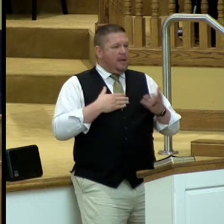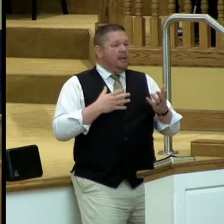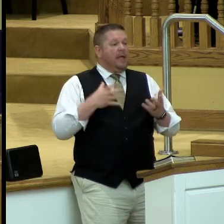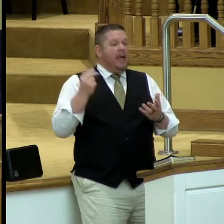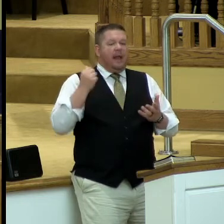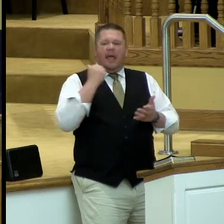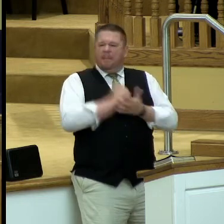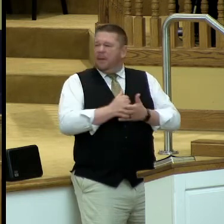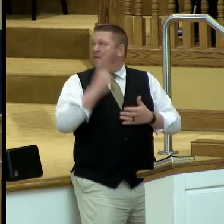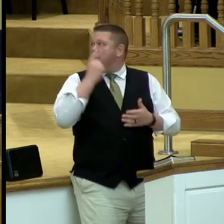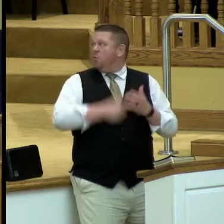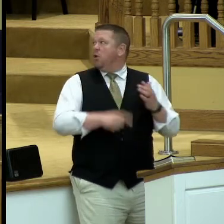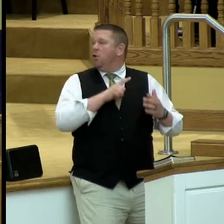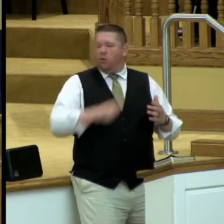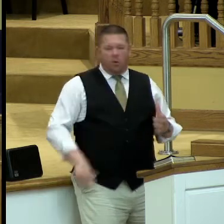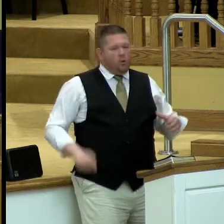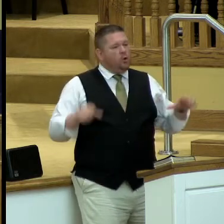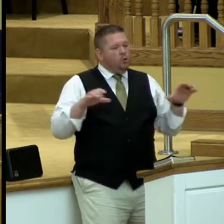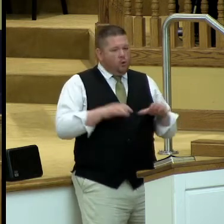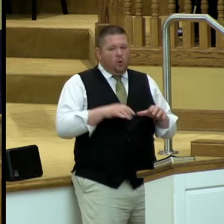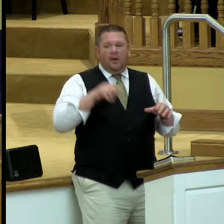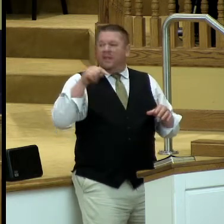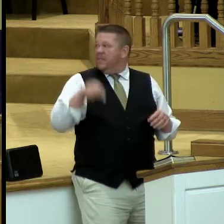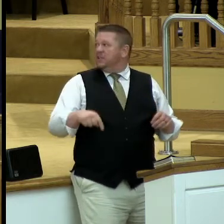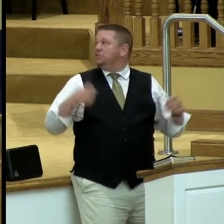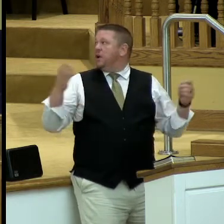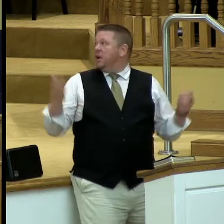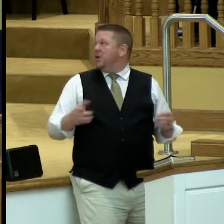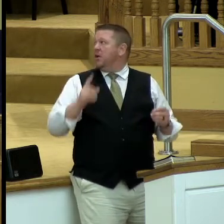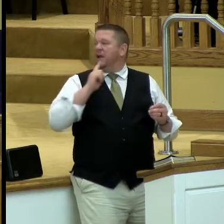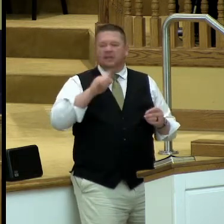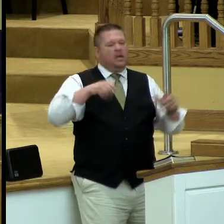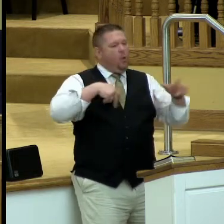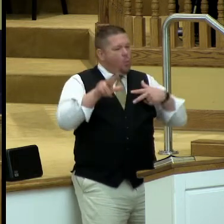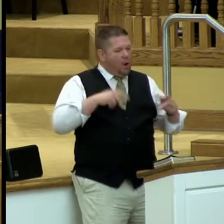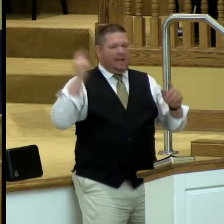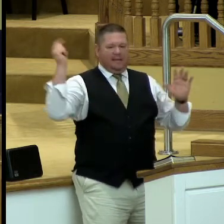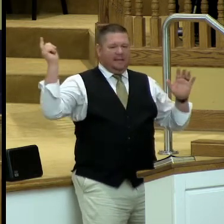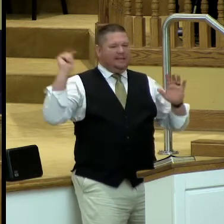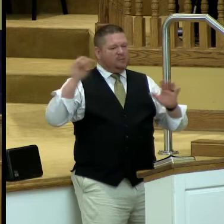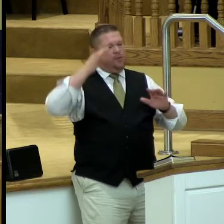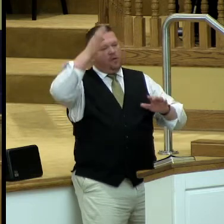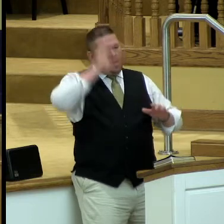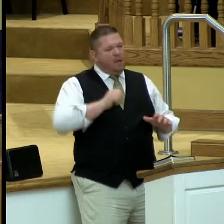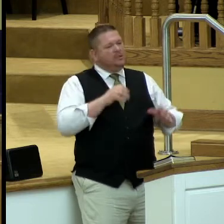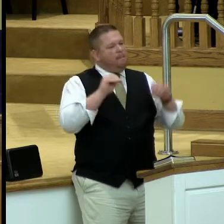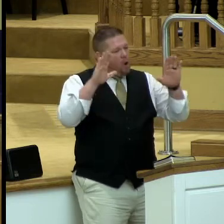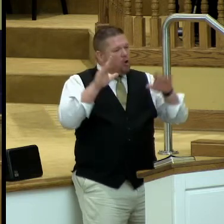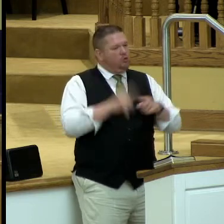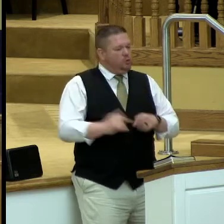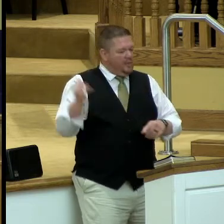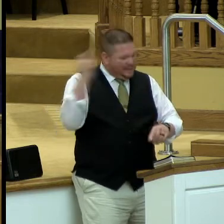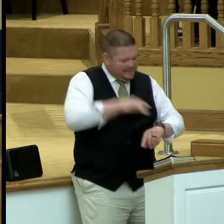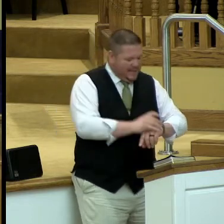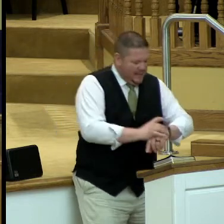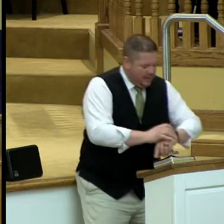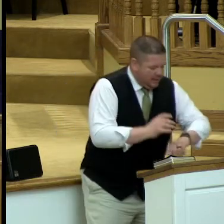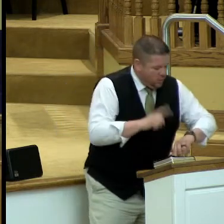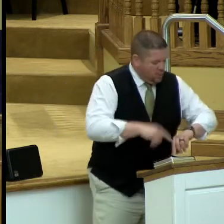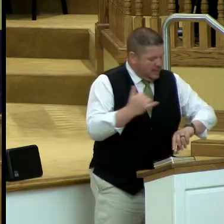mine. Amen for what the Lord can do. This right here is a walking testament of God's miracles to this